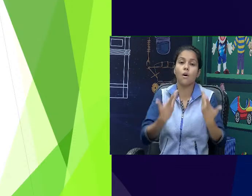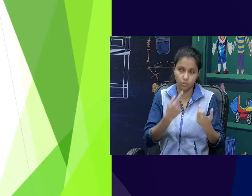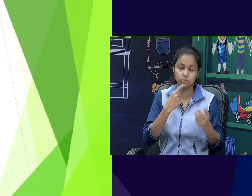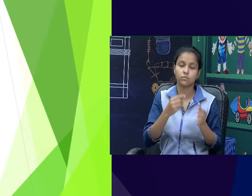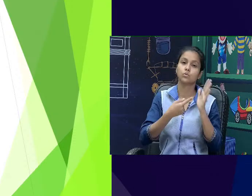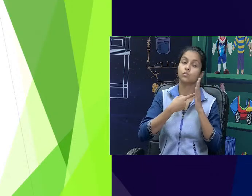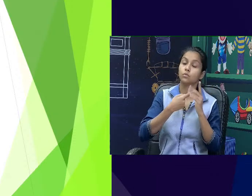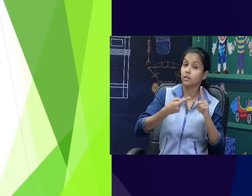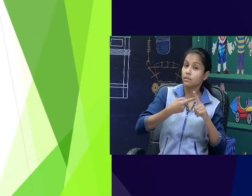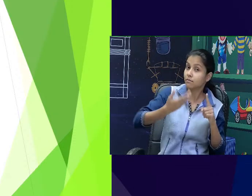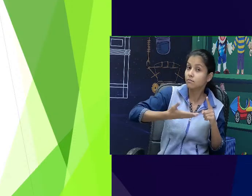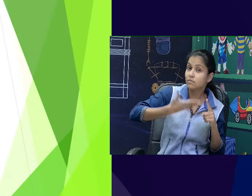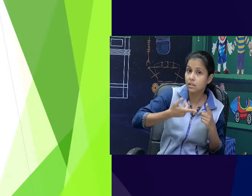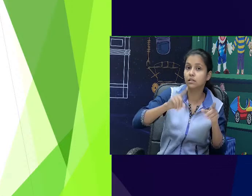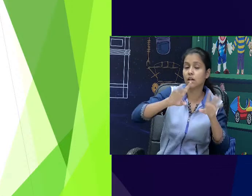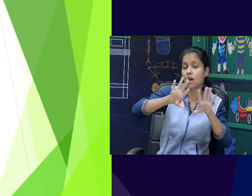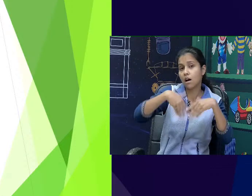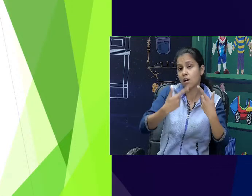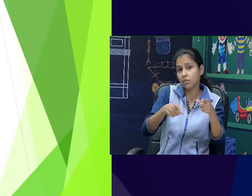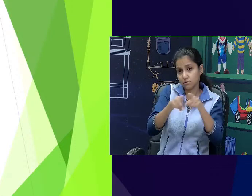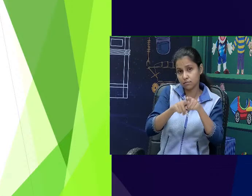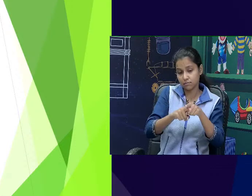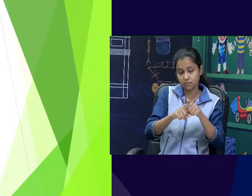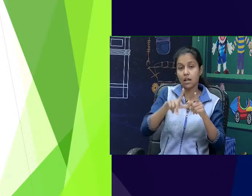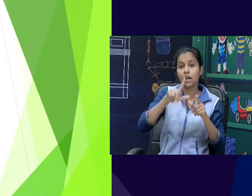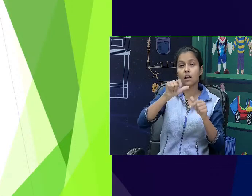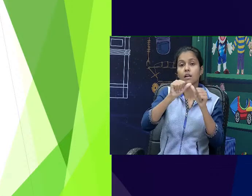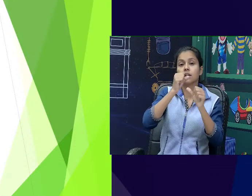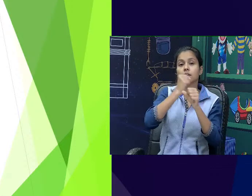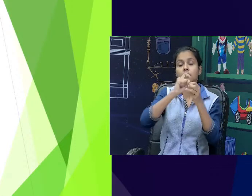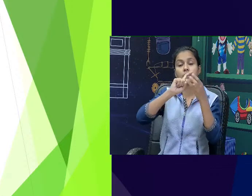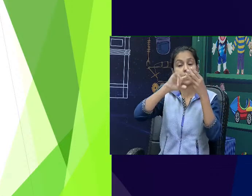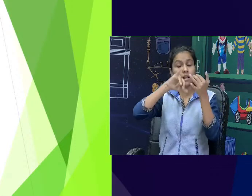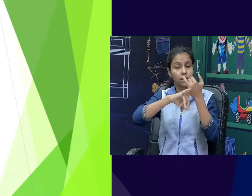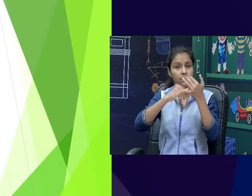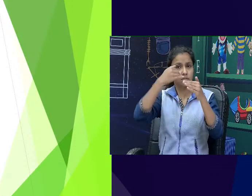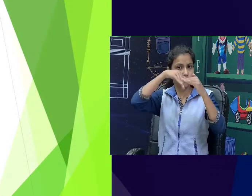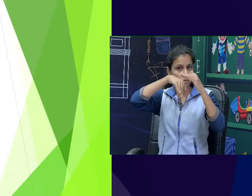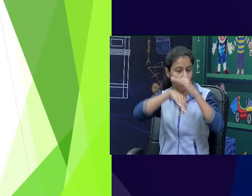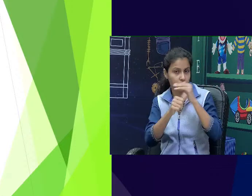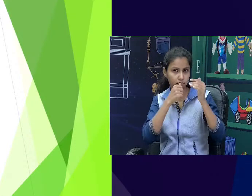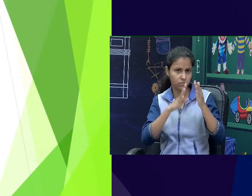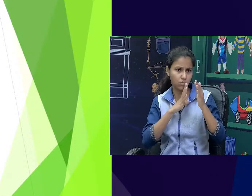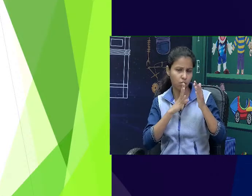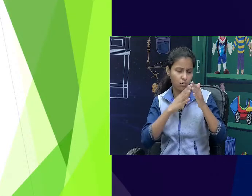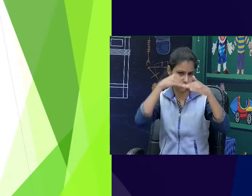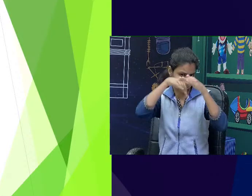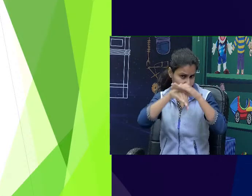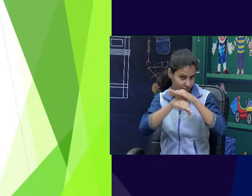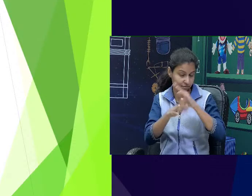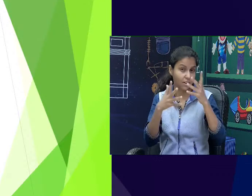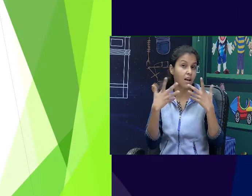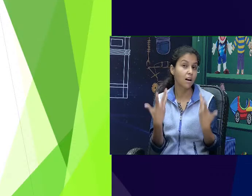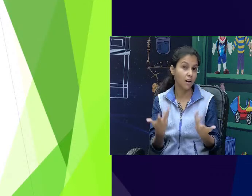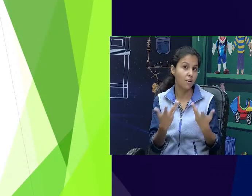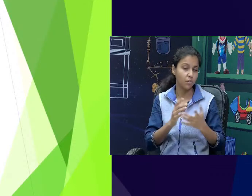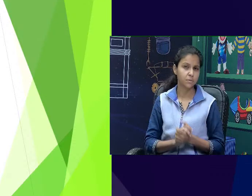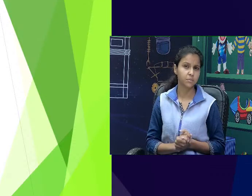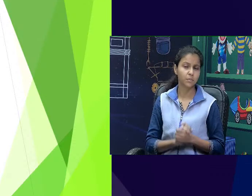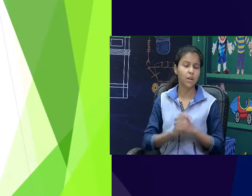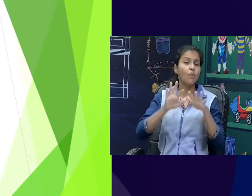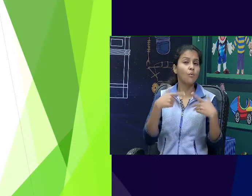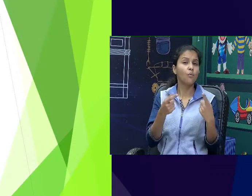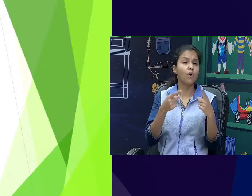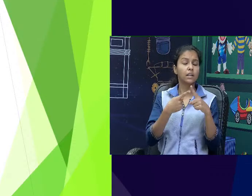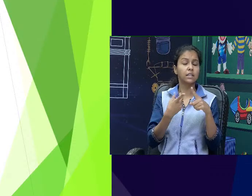him how to kick his legs inside the water, and while doing that, the